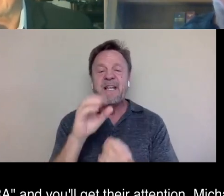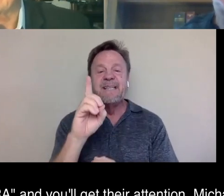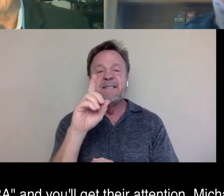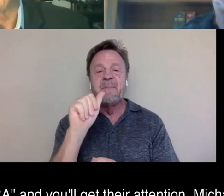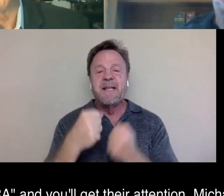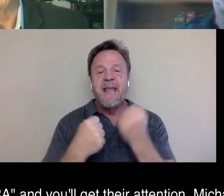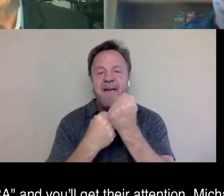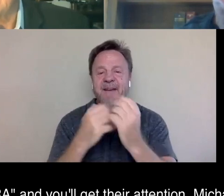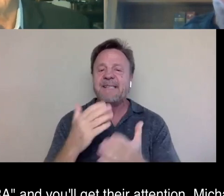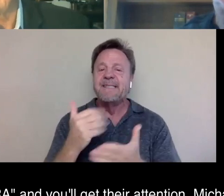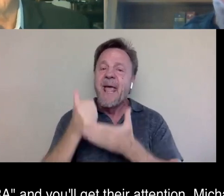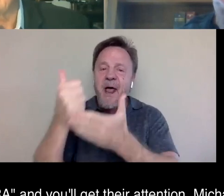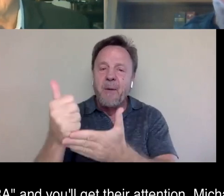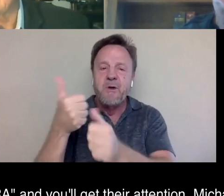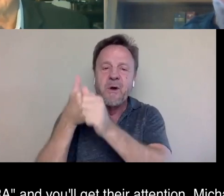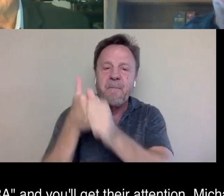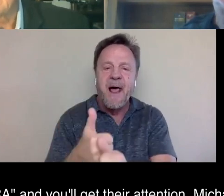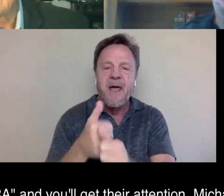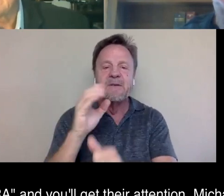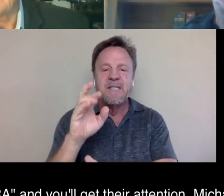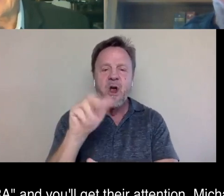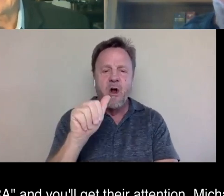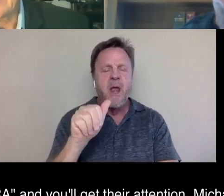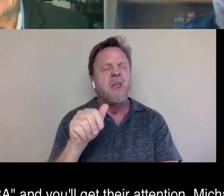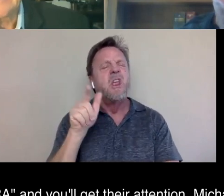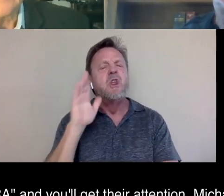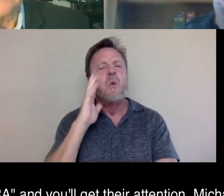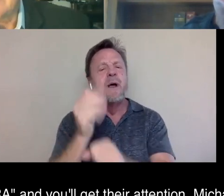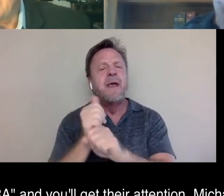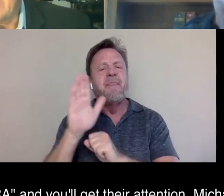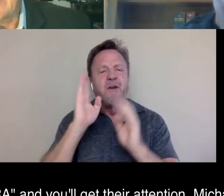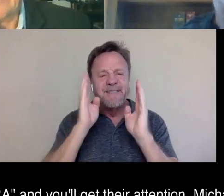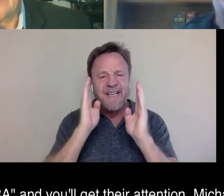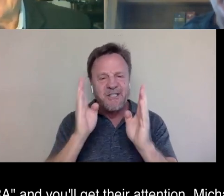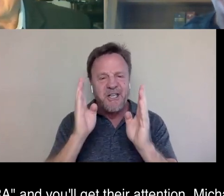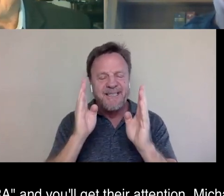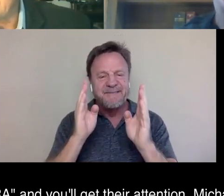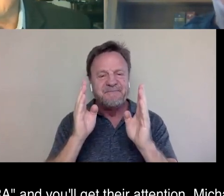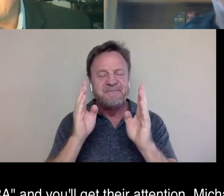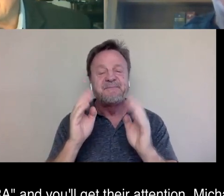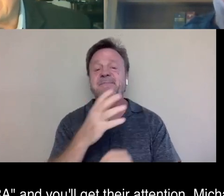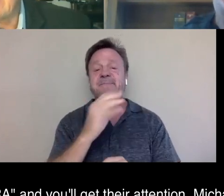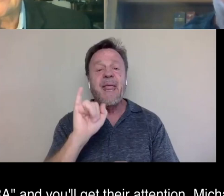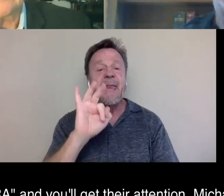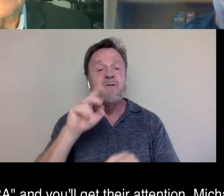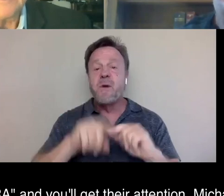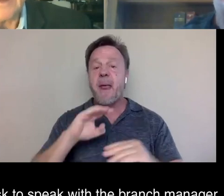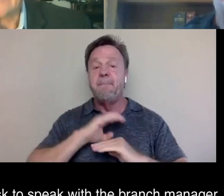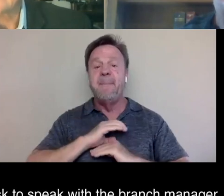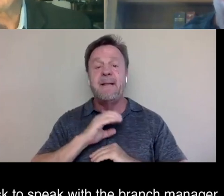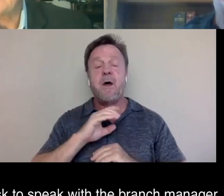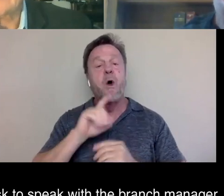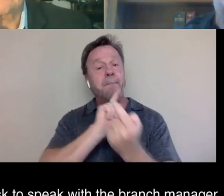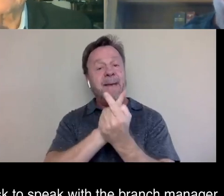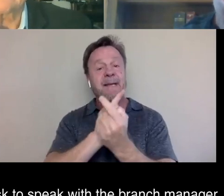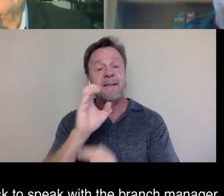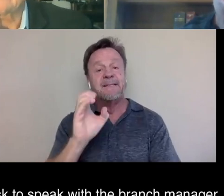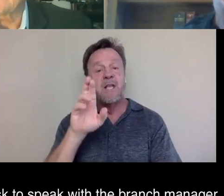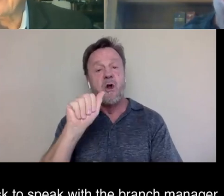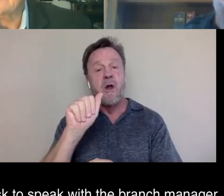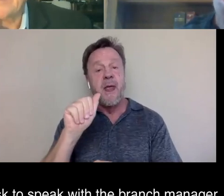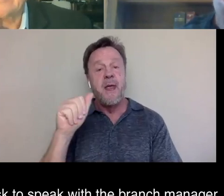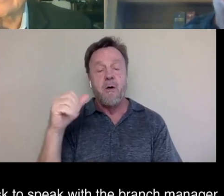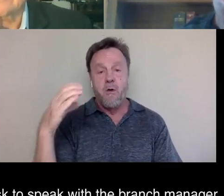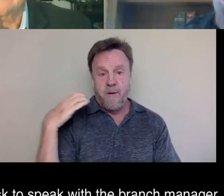in complying with CRA, and you'll get their attention. Michael, is that, by the way, if you can't meet the CRA officer, ask to speak